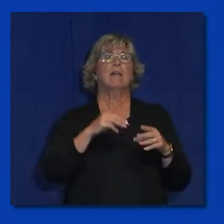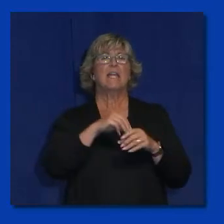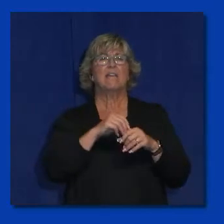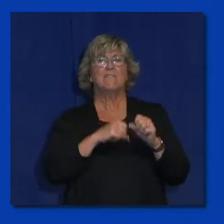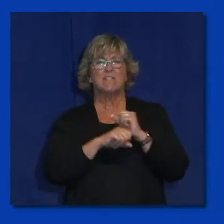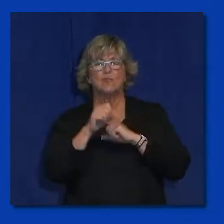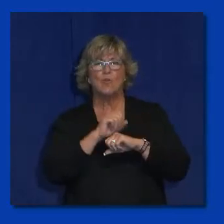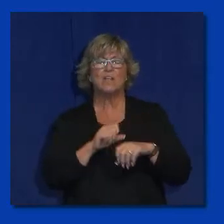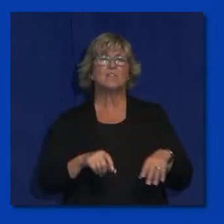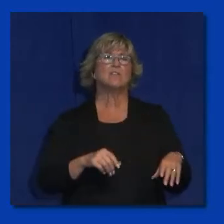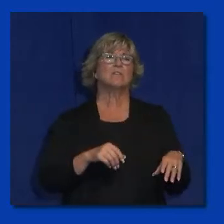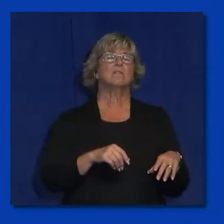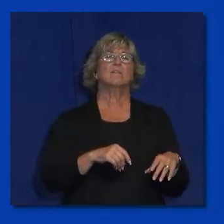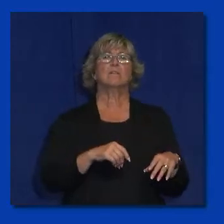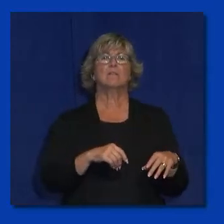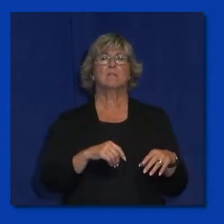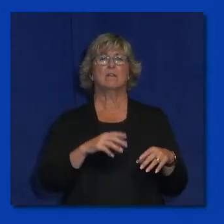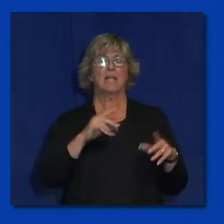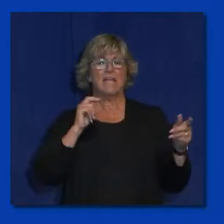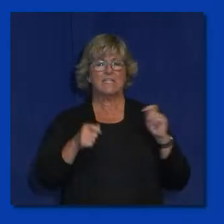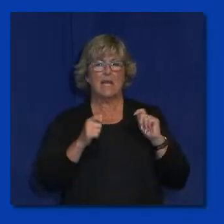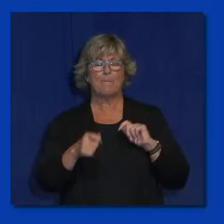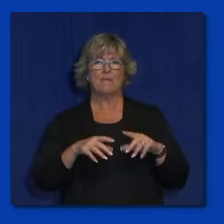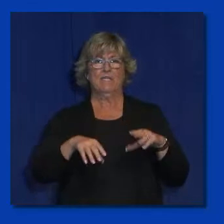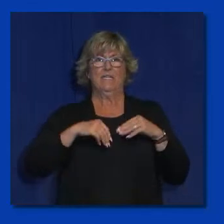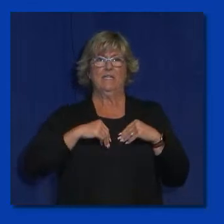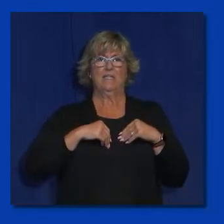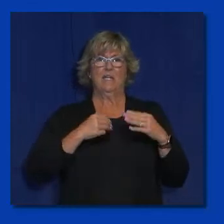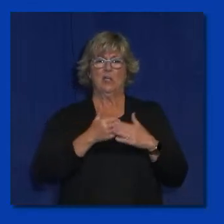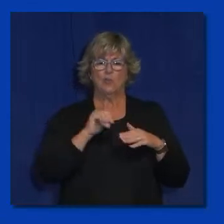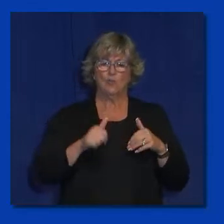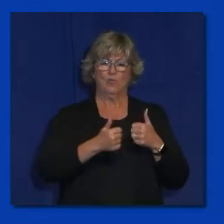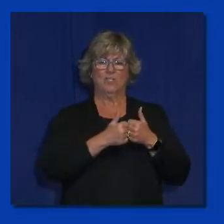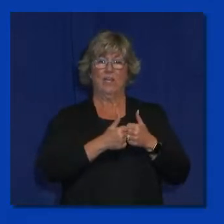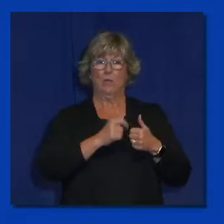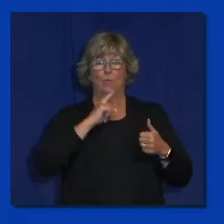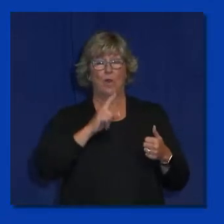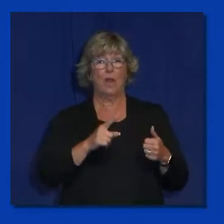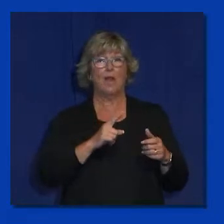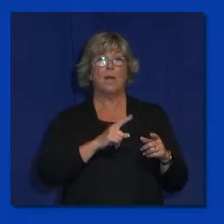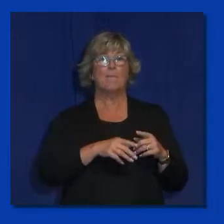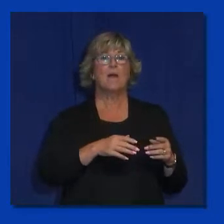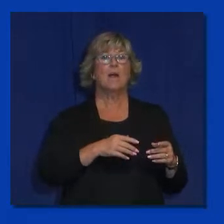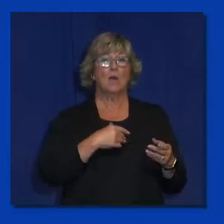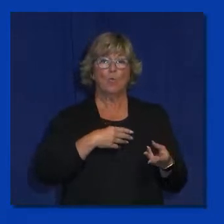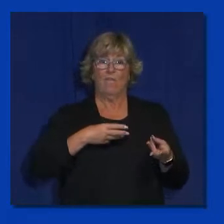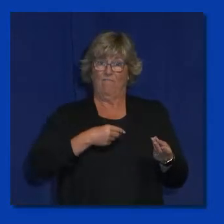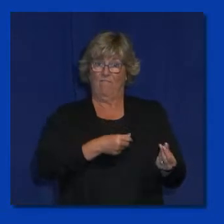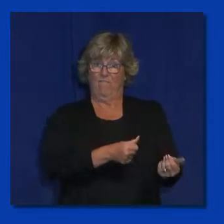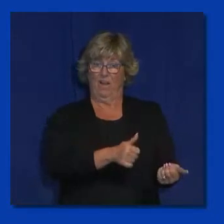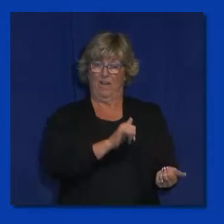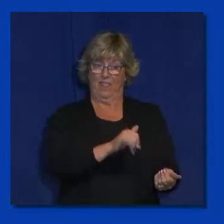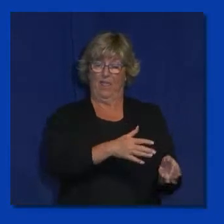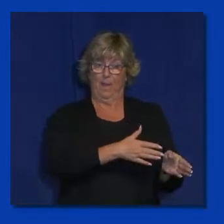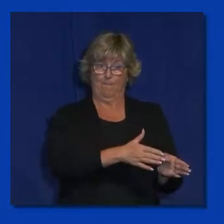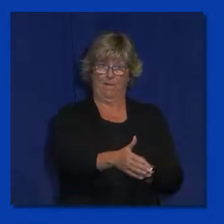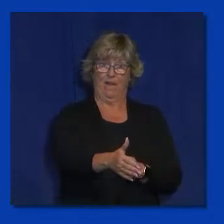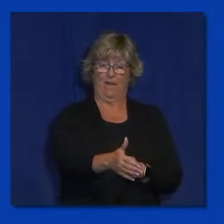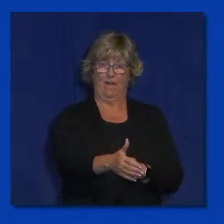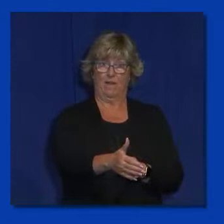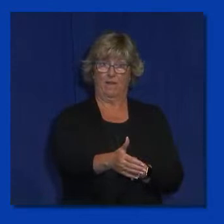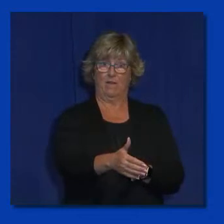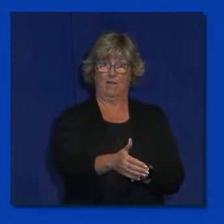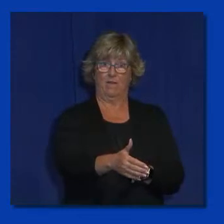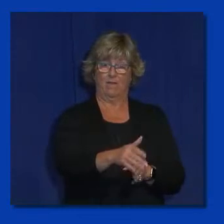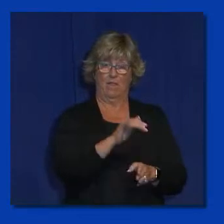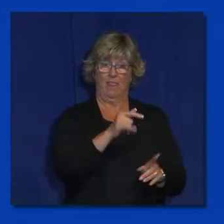infrastructure, conveyance, and adapting to the new and challenging realities. But we're funding that plan in historic ways as well